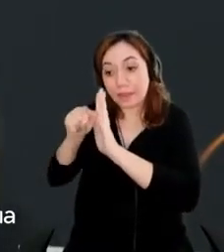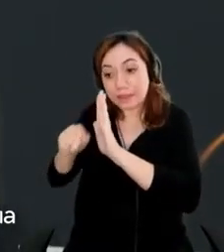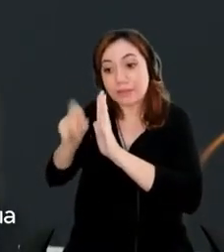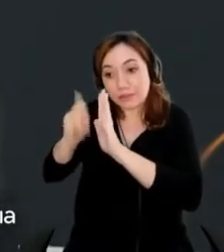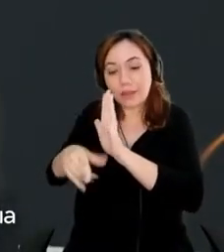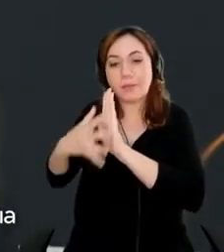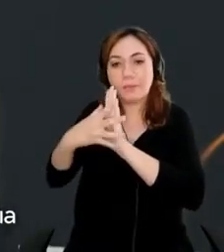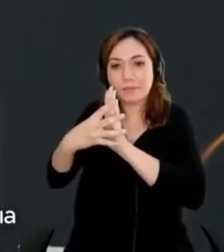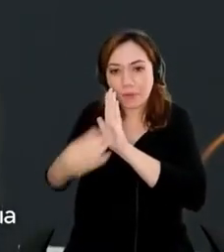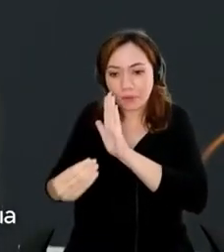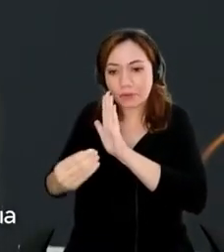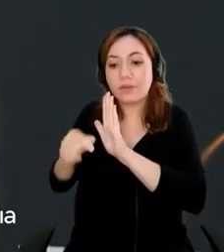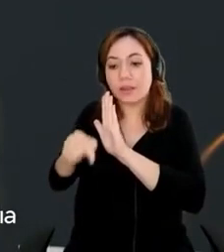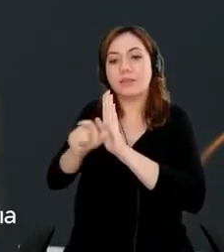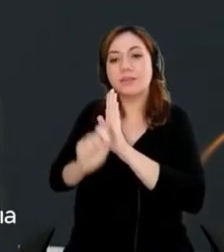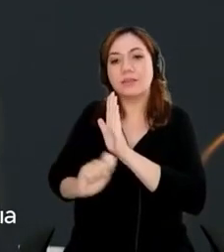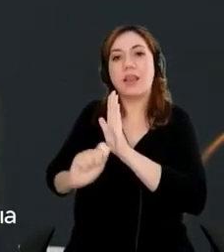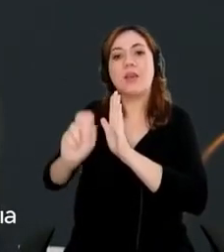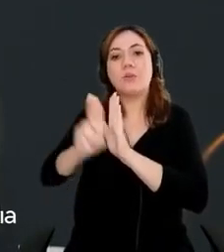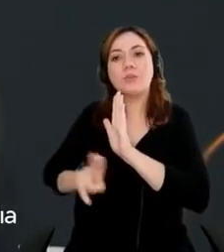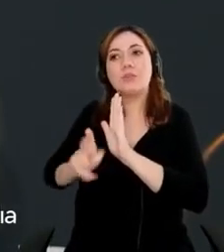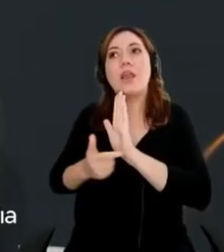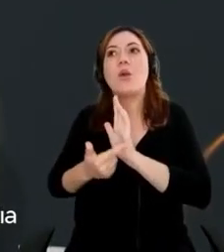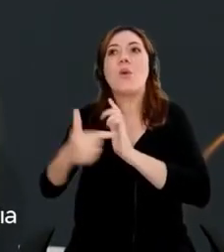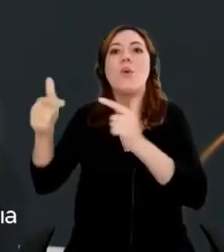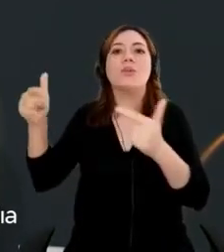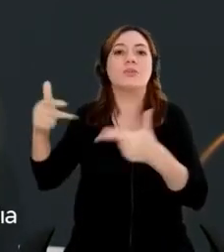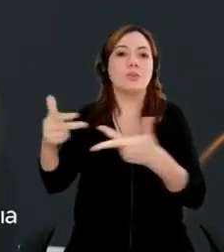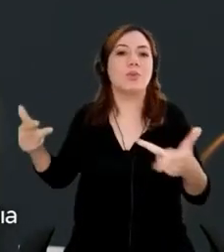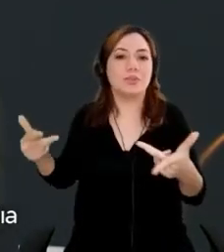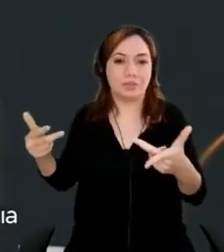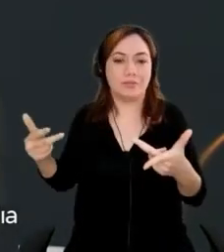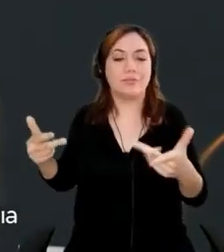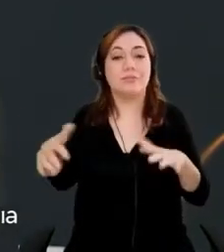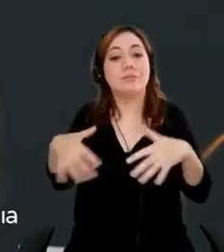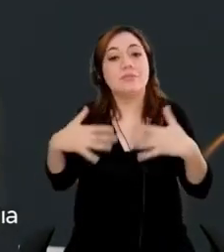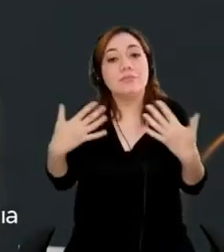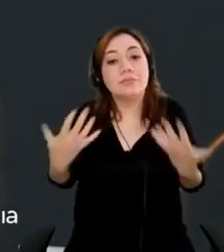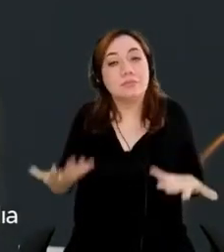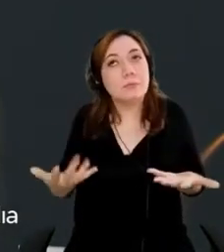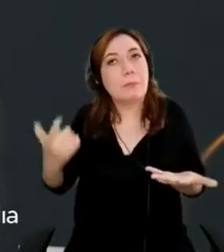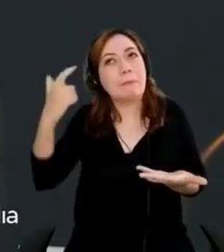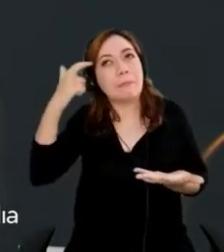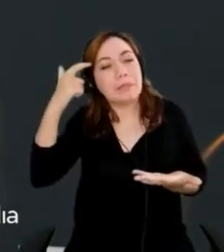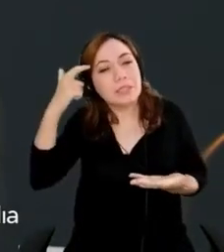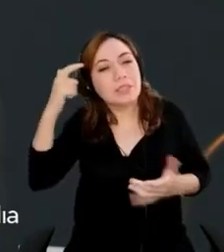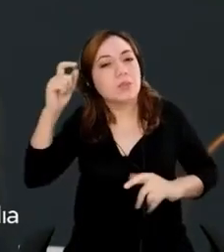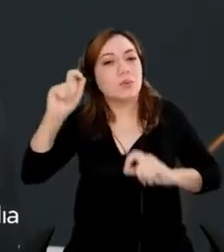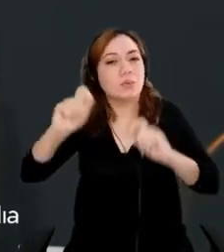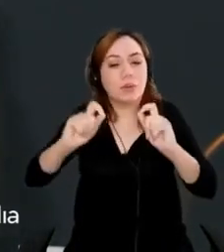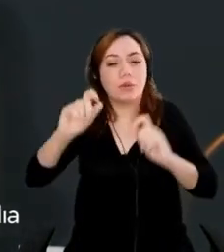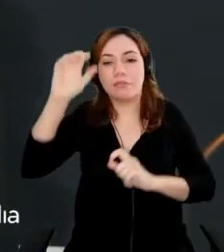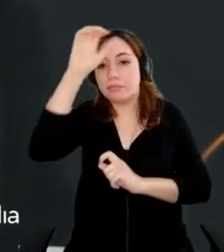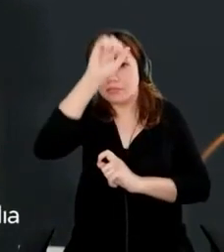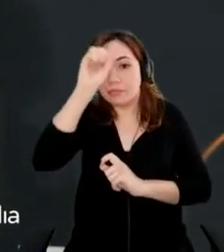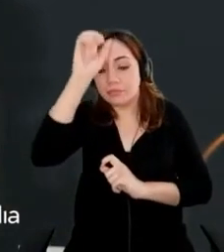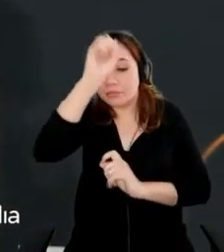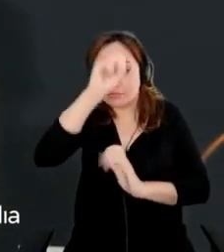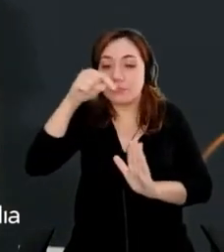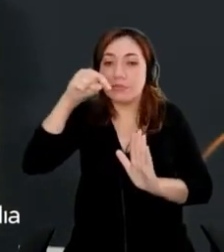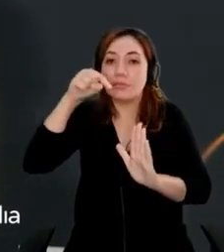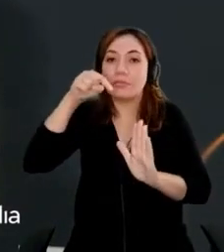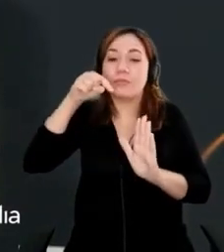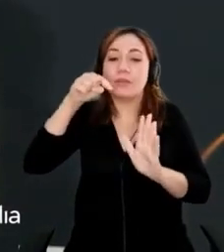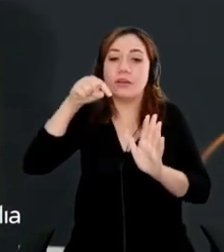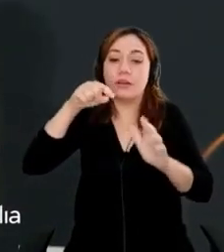that model for other things. So in a very deep sense, machine learning really is data. Why do you go through the